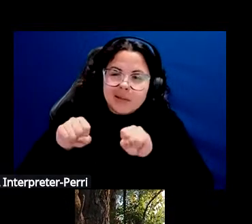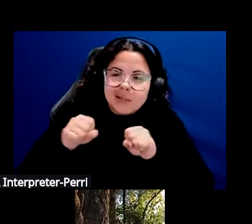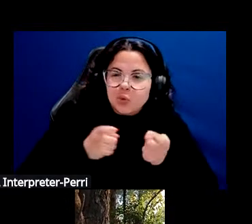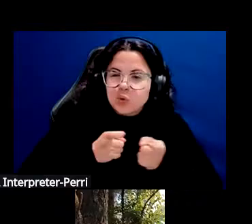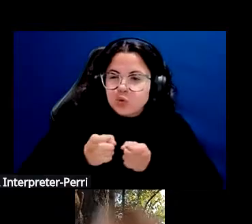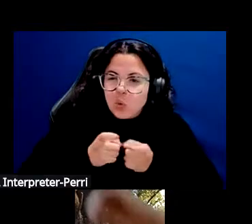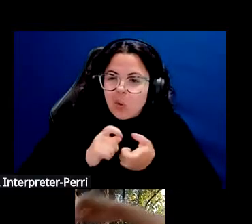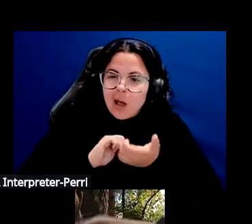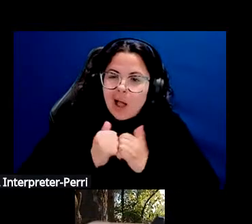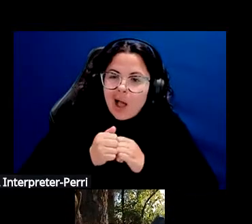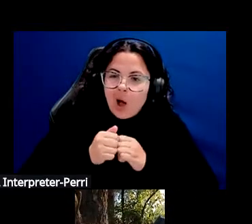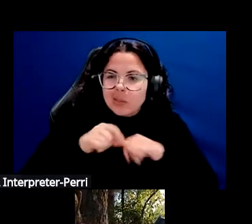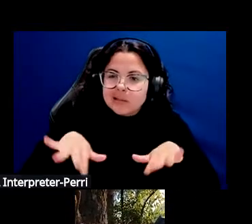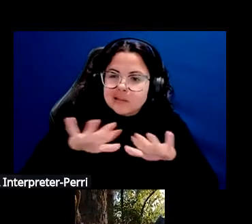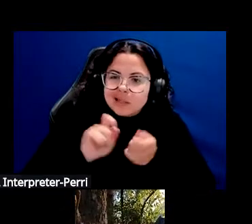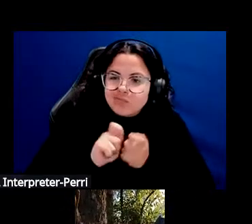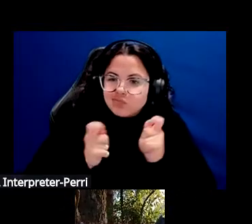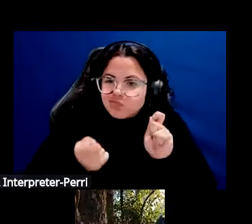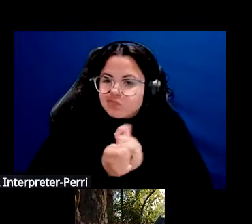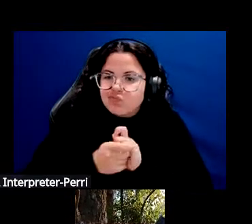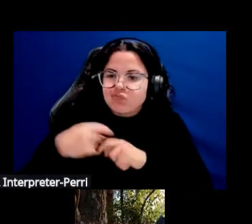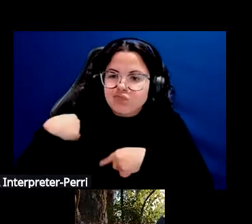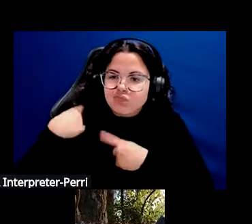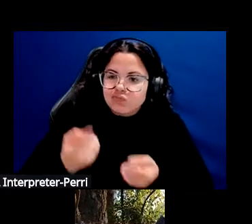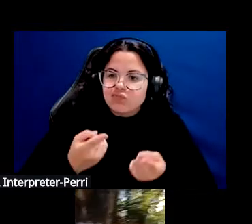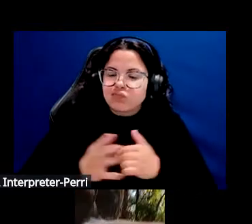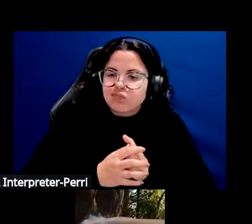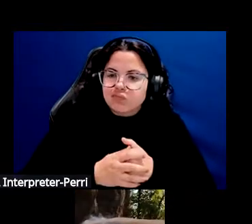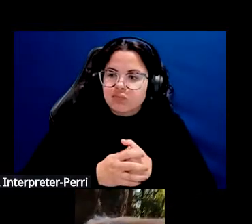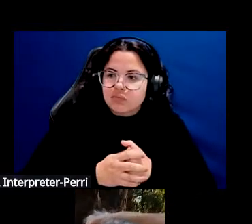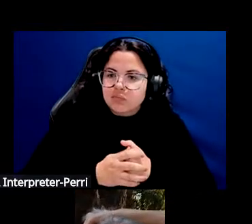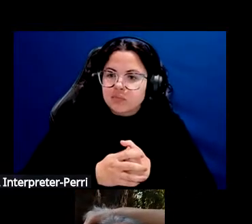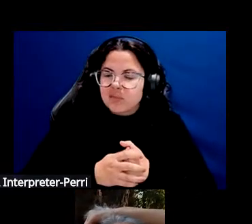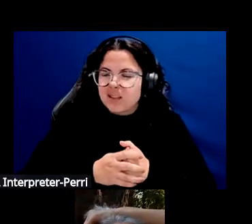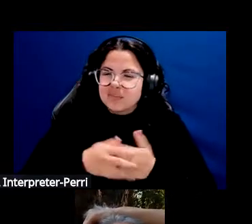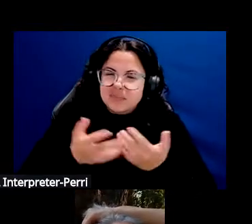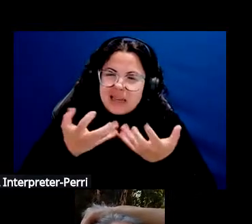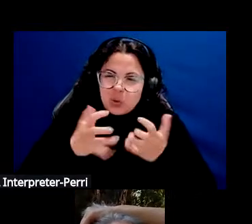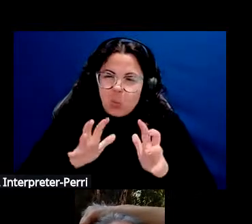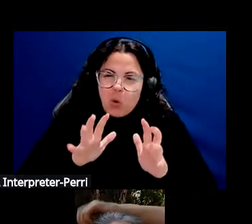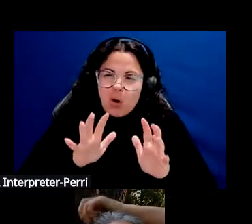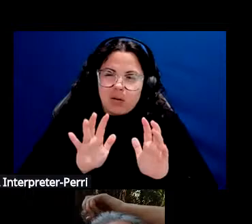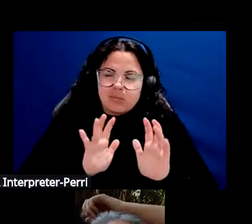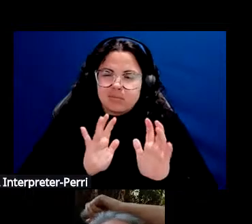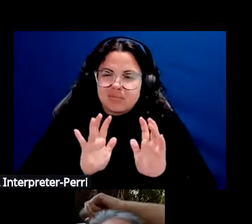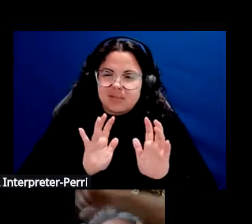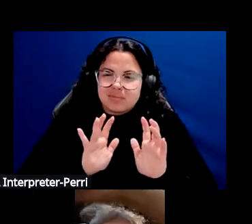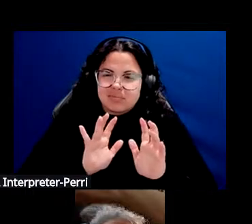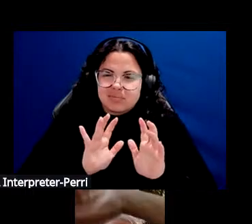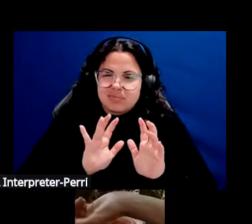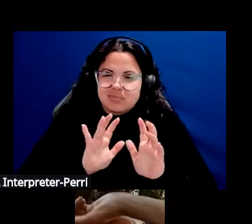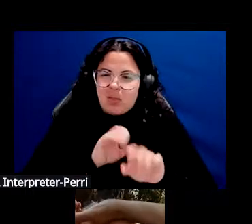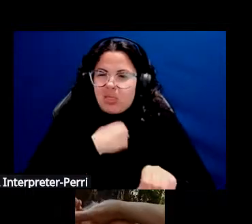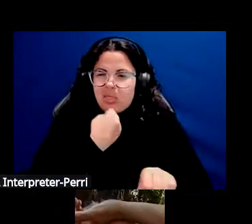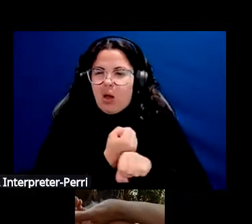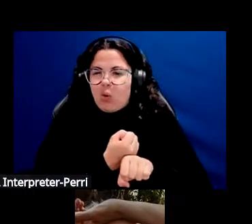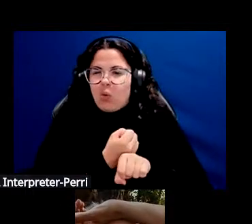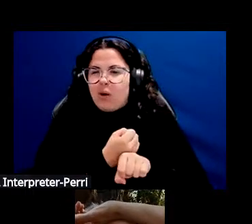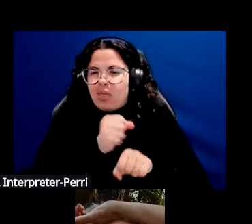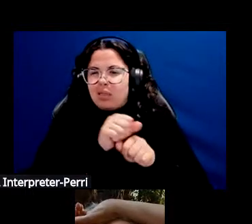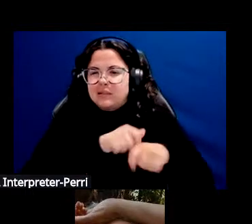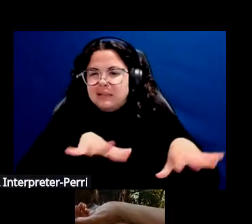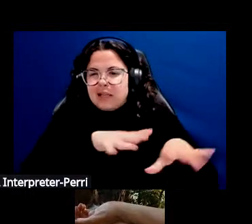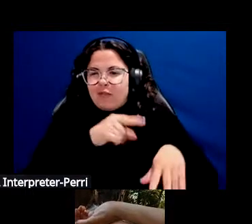control how the site would evolve over the next 10 years. And I didn't want to just lock away the site for a